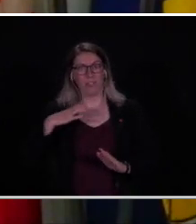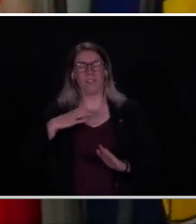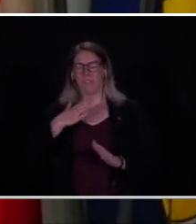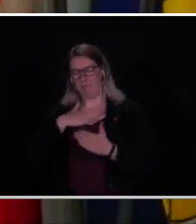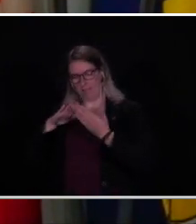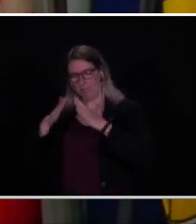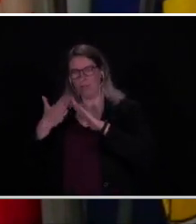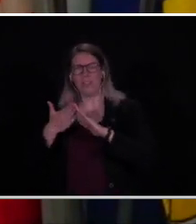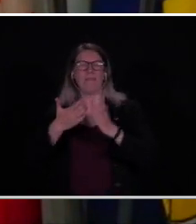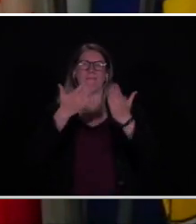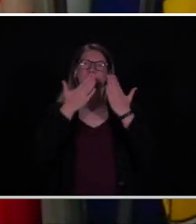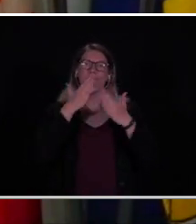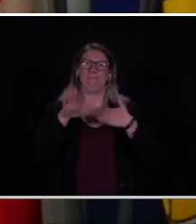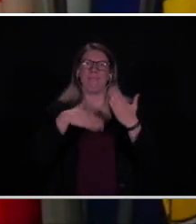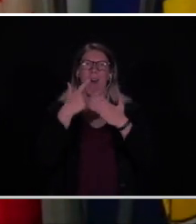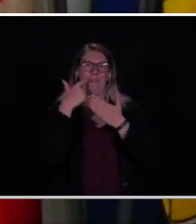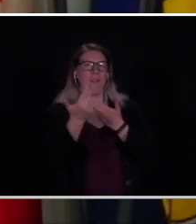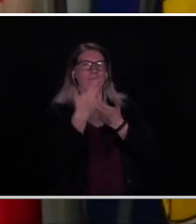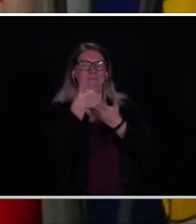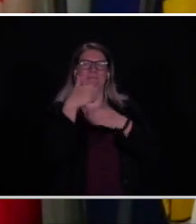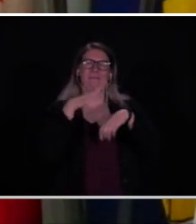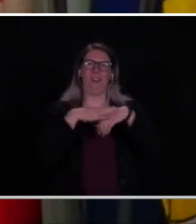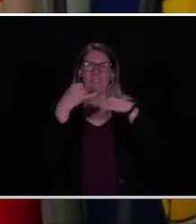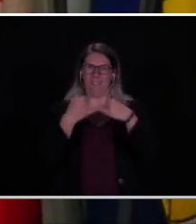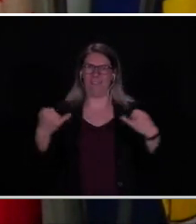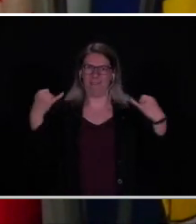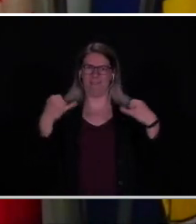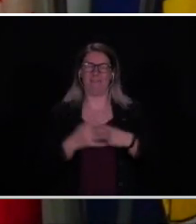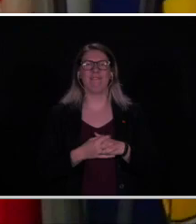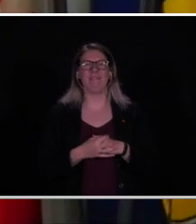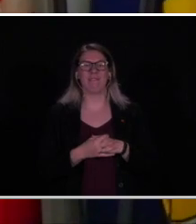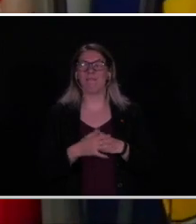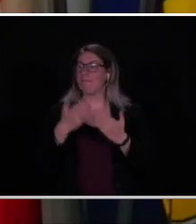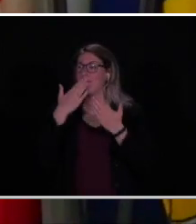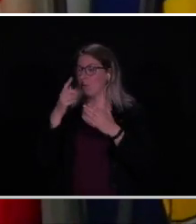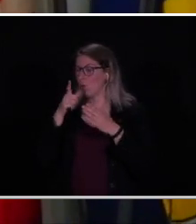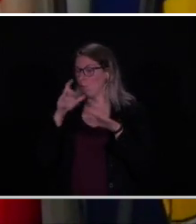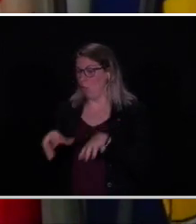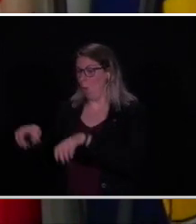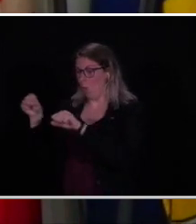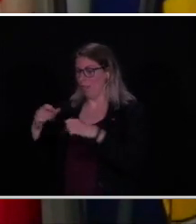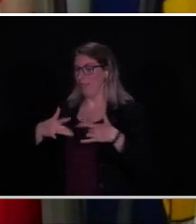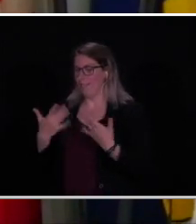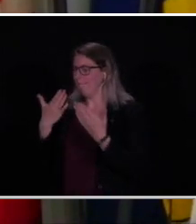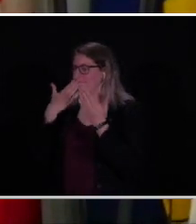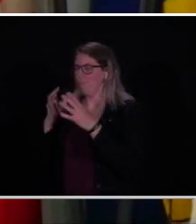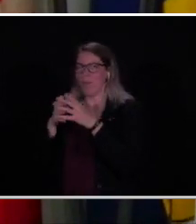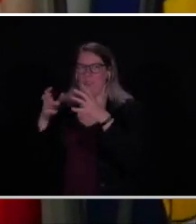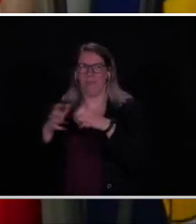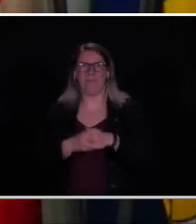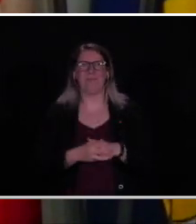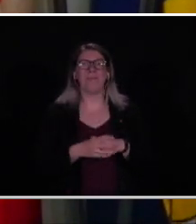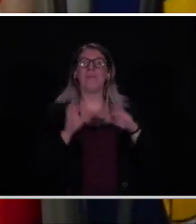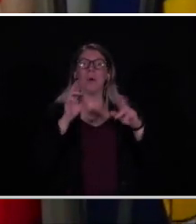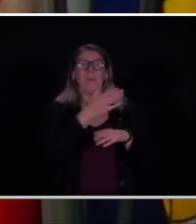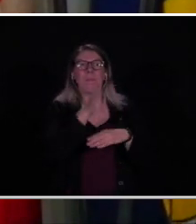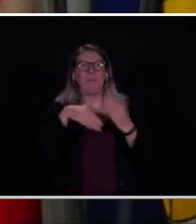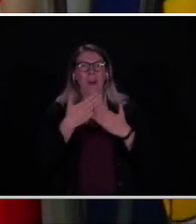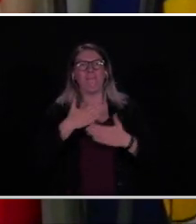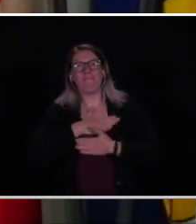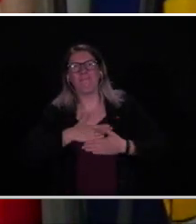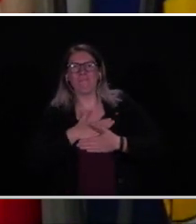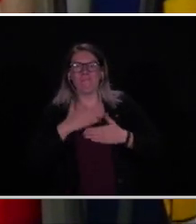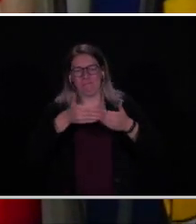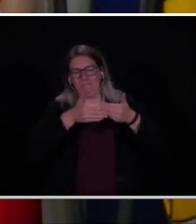community, thank you all for joining us here today, and thank you to the organizers for creating this opportunity. We hope you all enjoy the